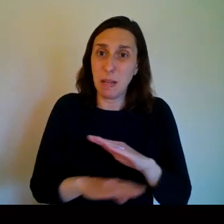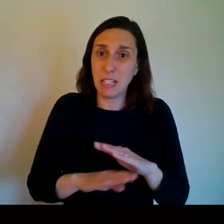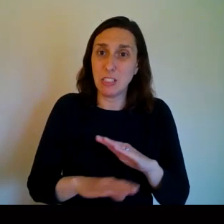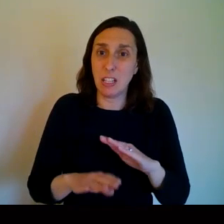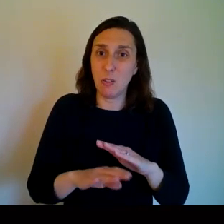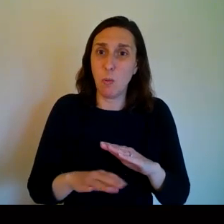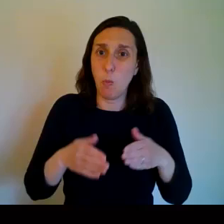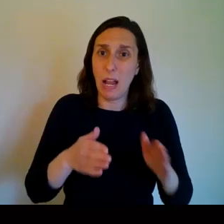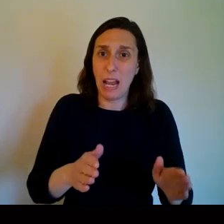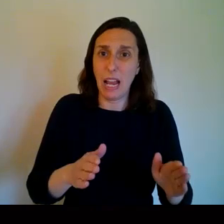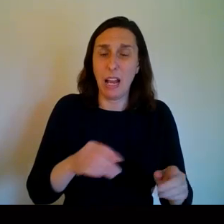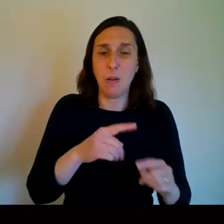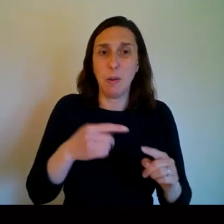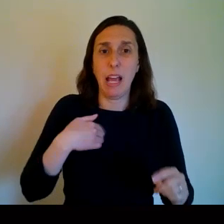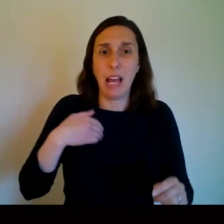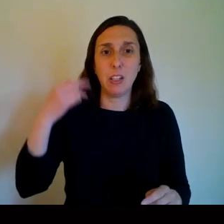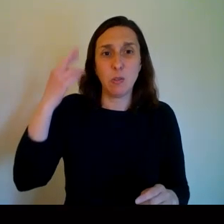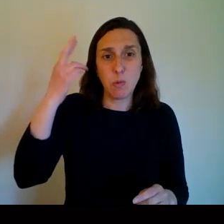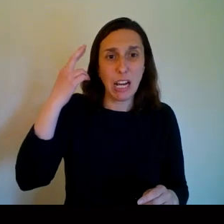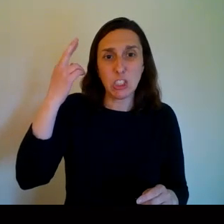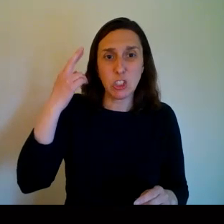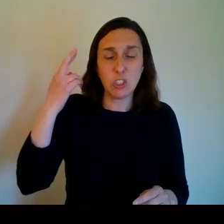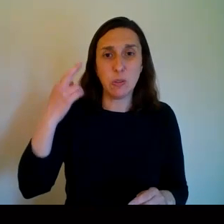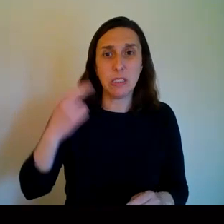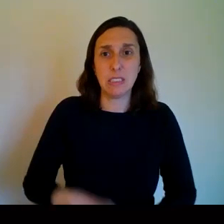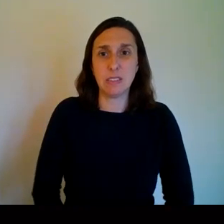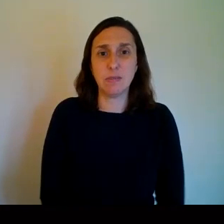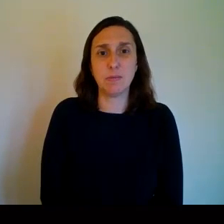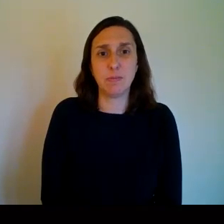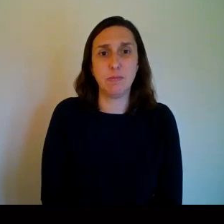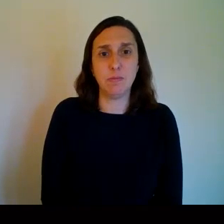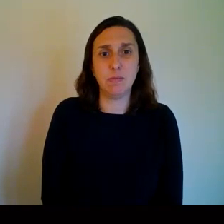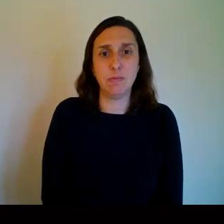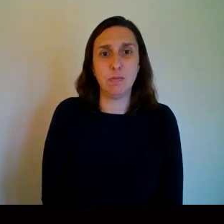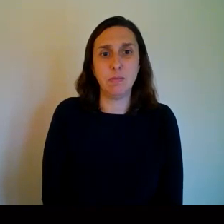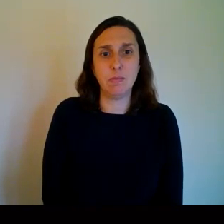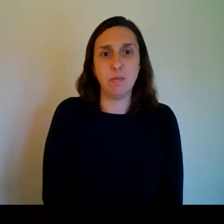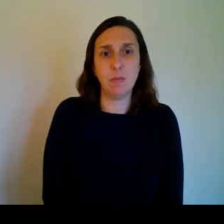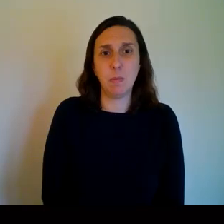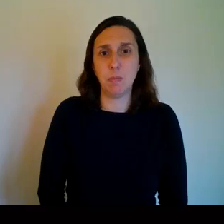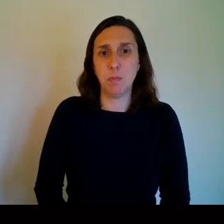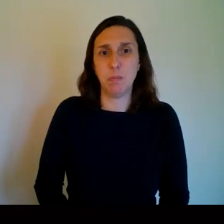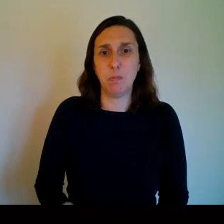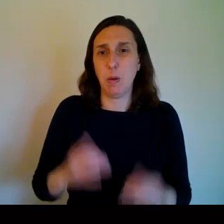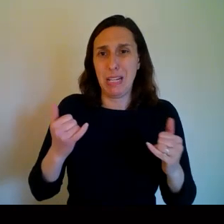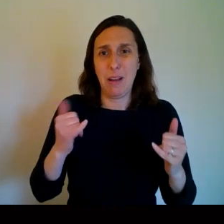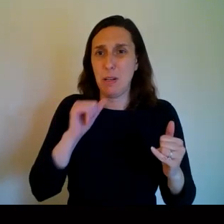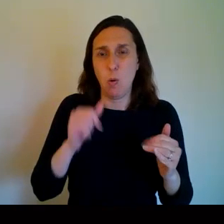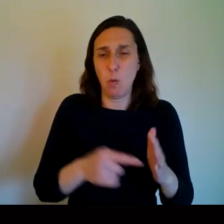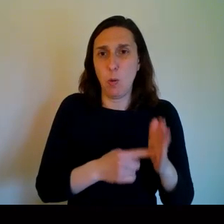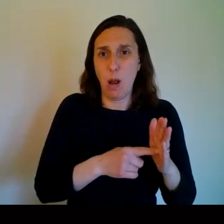of division because it has a value. But at this point, we don't require these to be polynomials